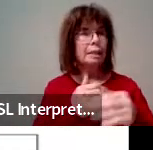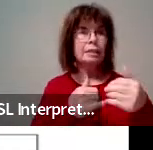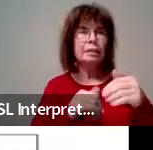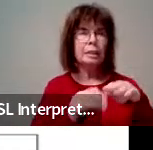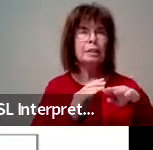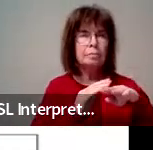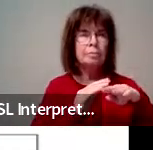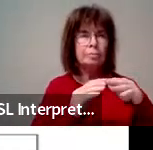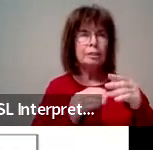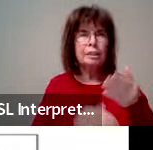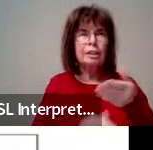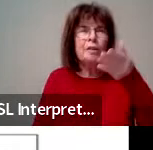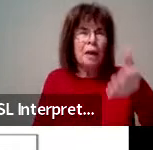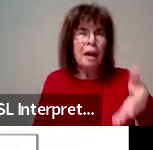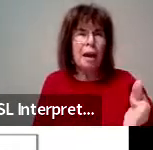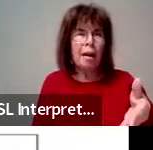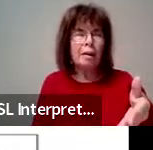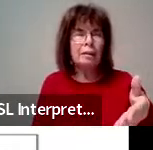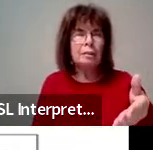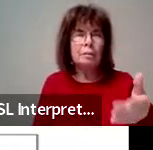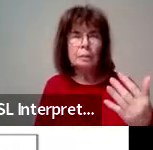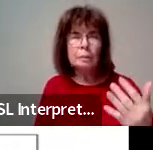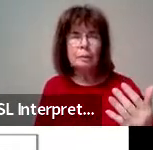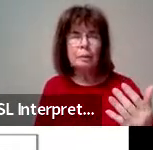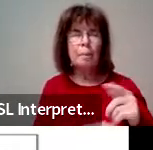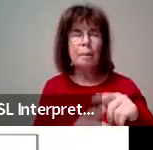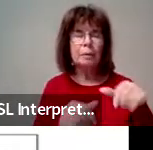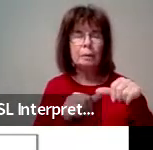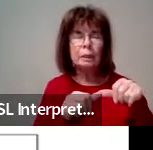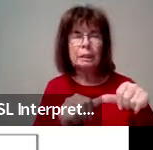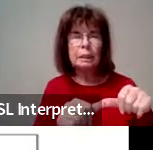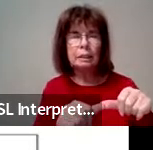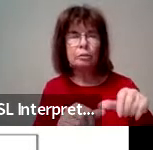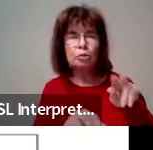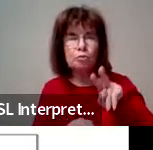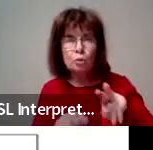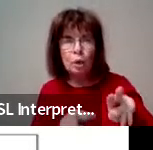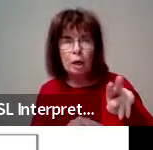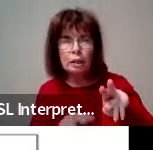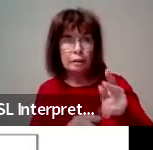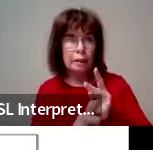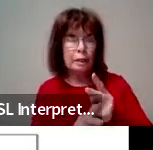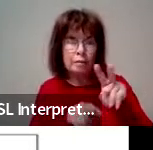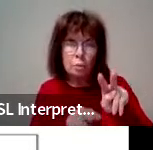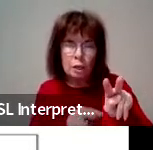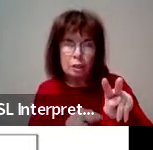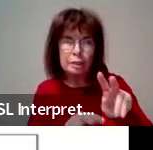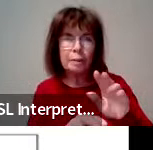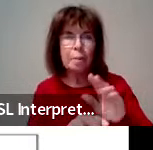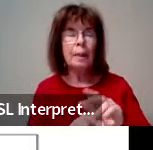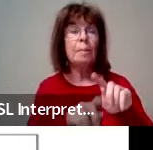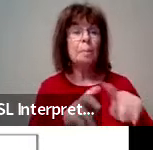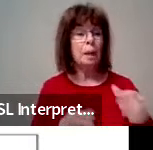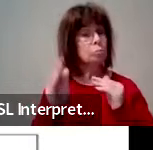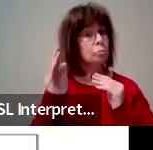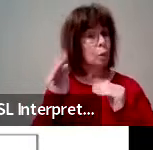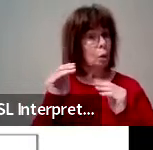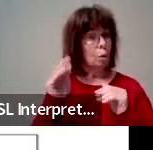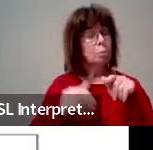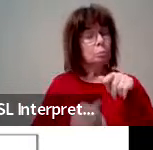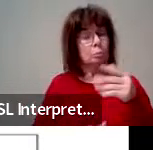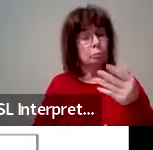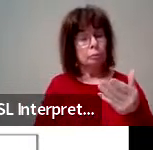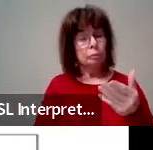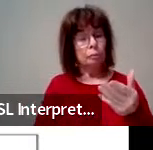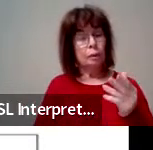Alameda County, and we'll continue to watch this very carefully. But we're hopeful that, we're